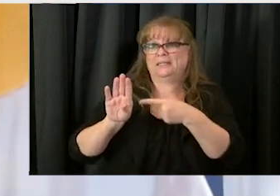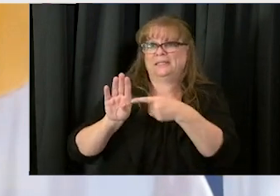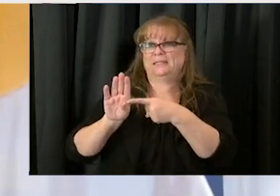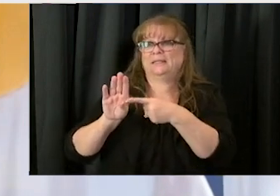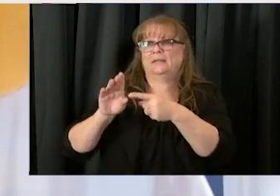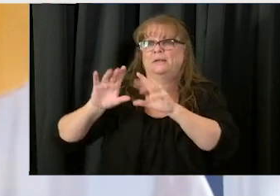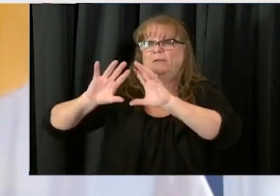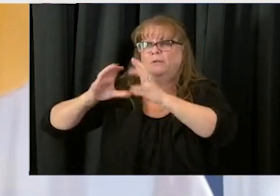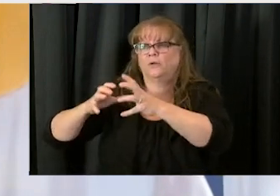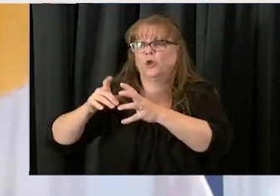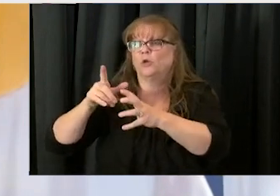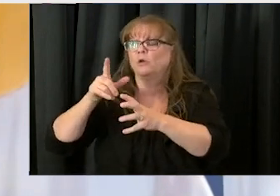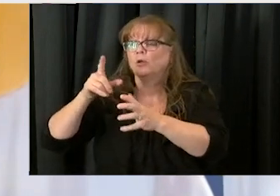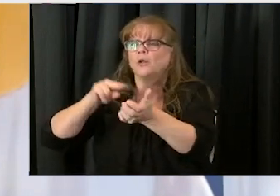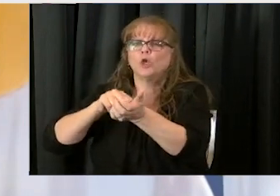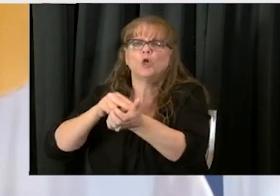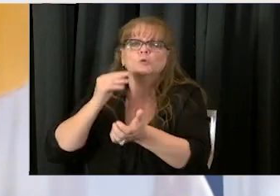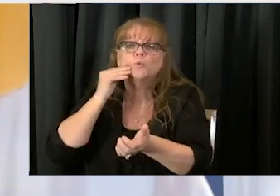up.